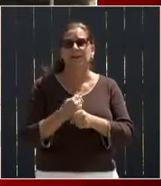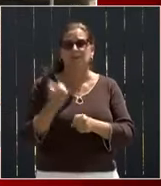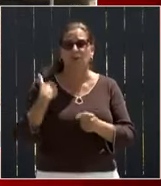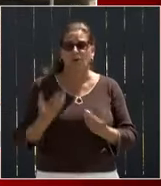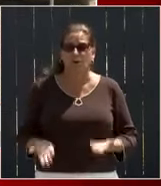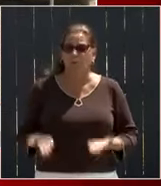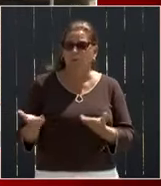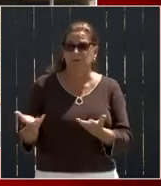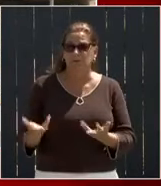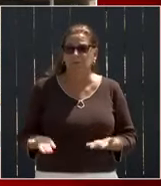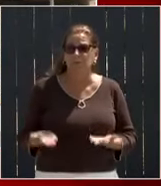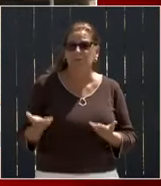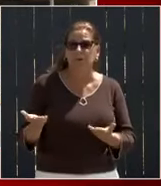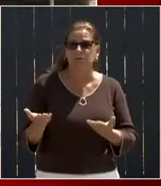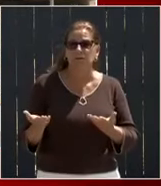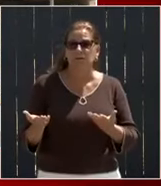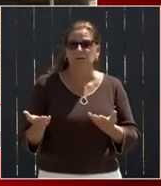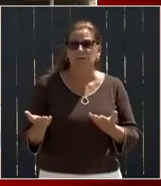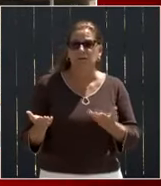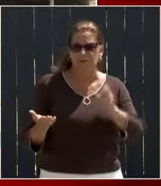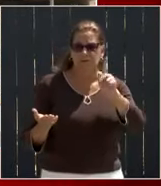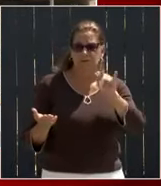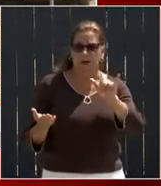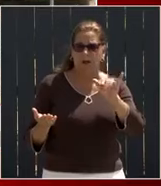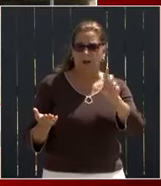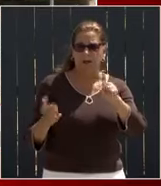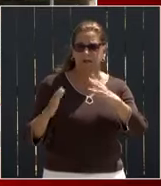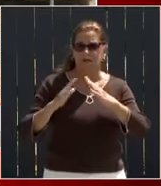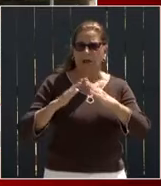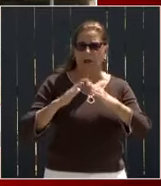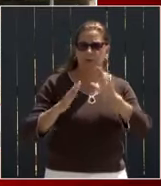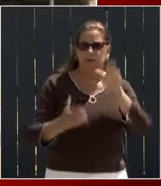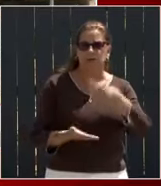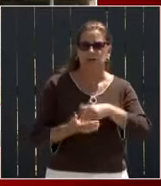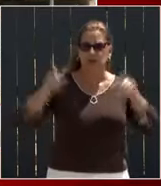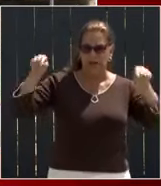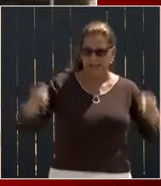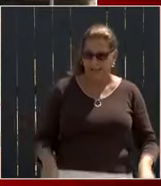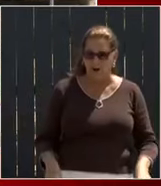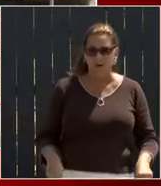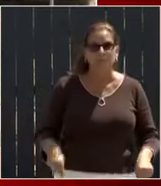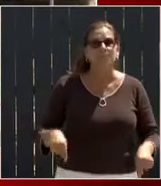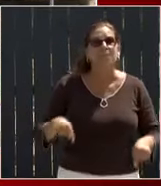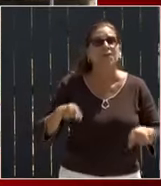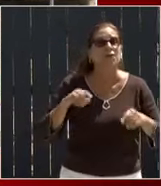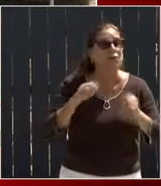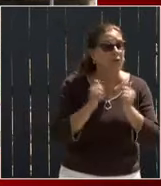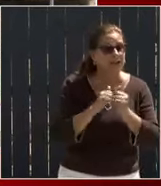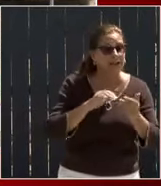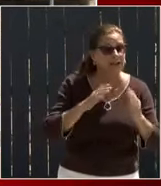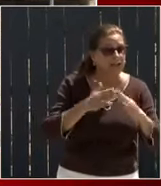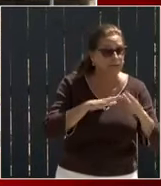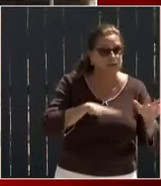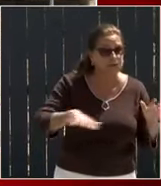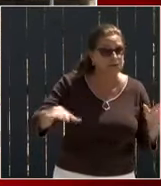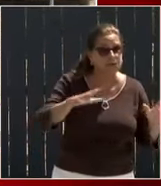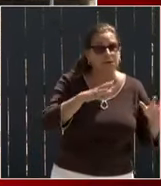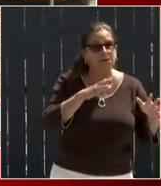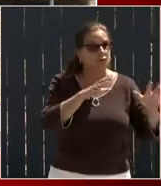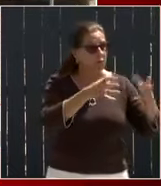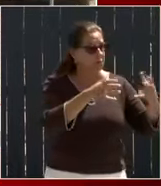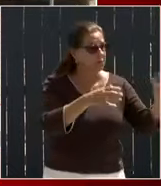Center. To ensure the community's needs were addressed, we joined forces with neighborhood groups, civic leaders, and joined in a